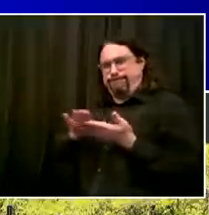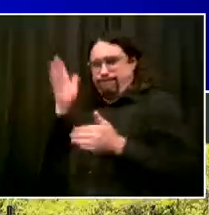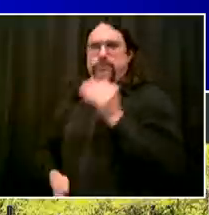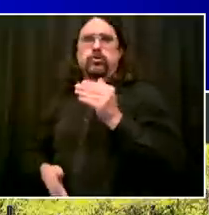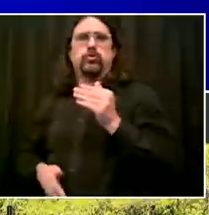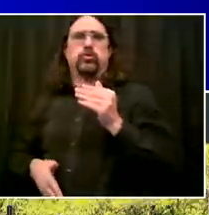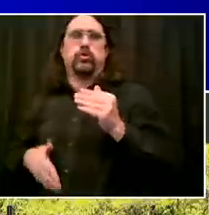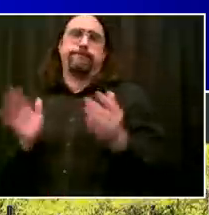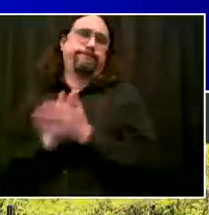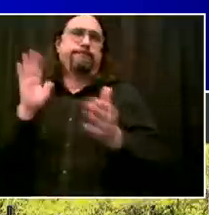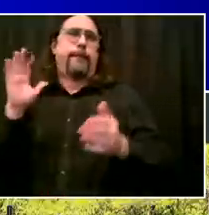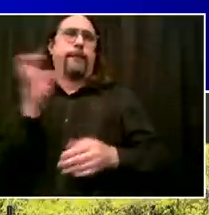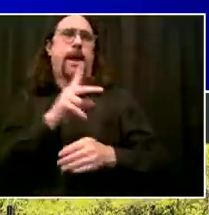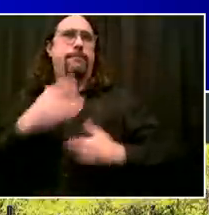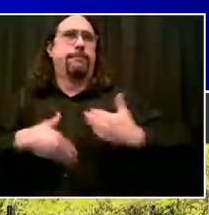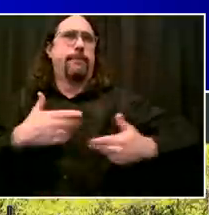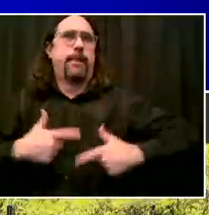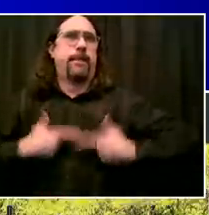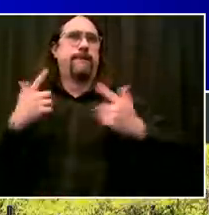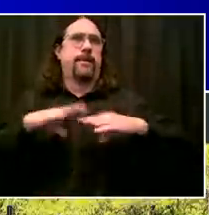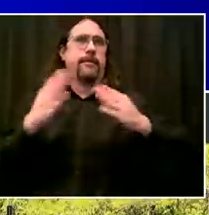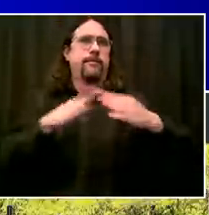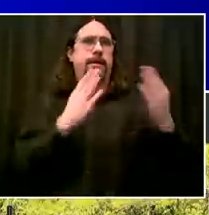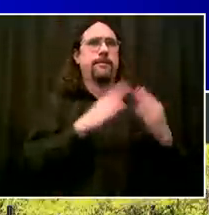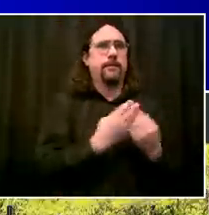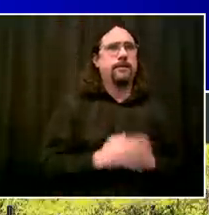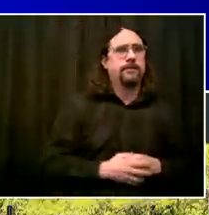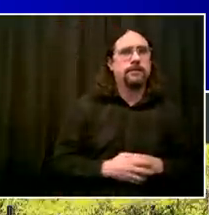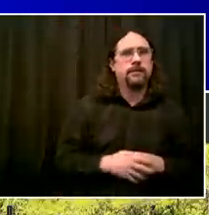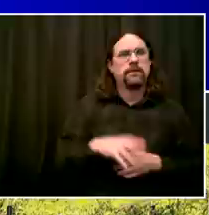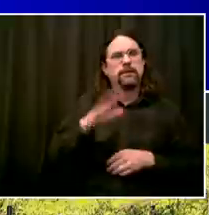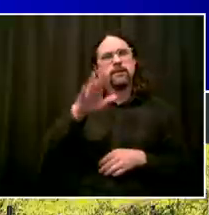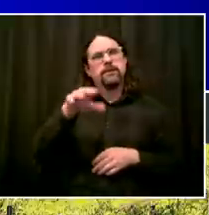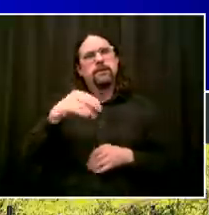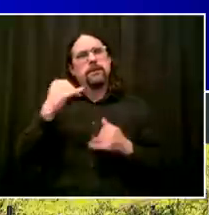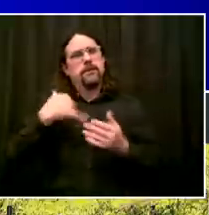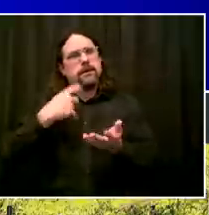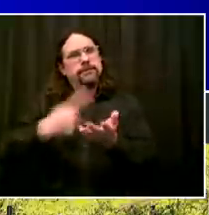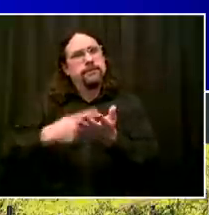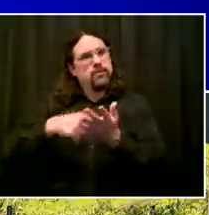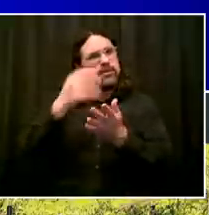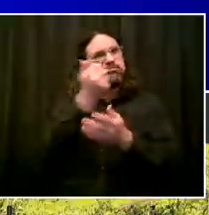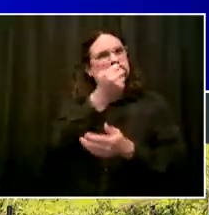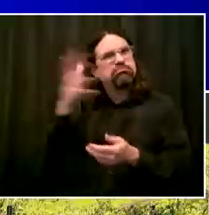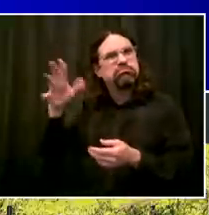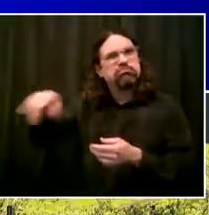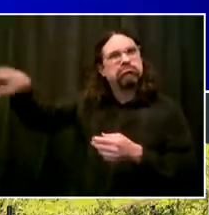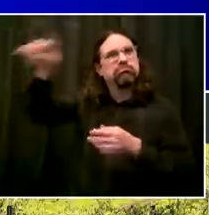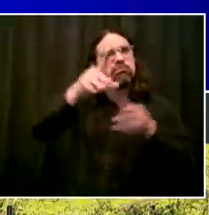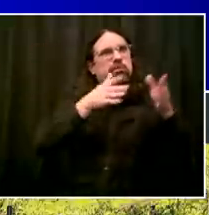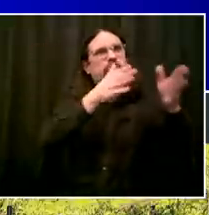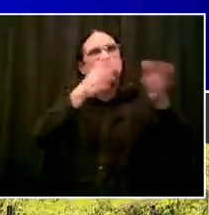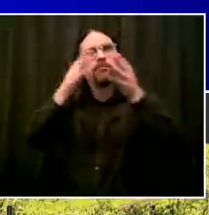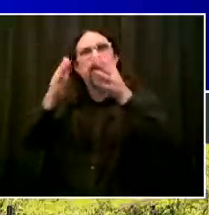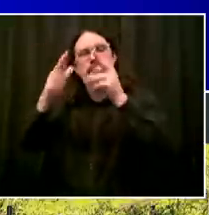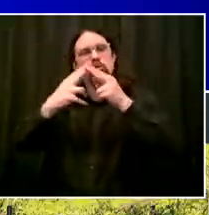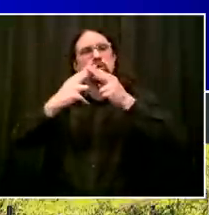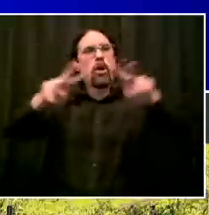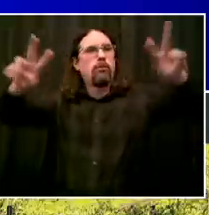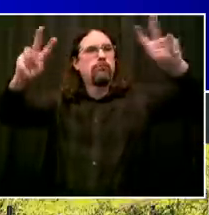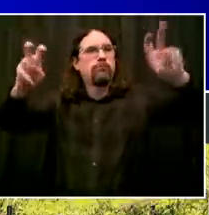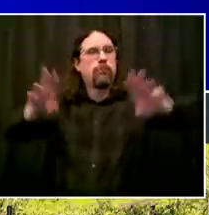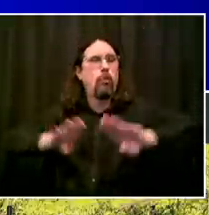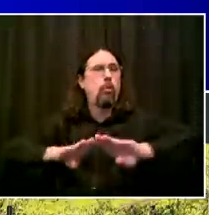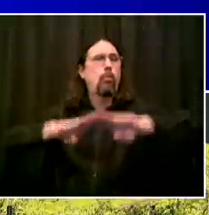sufficient enforcement capacity, by the way, a lot of our city agencies are almost back up to full personnel, NYPD especially, almost back up to the full